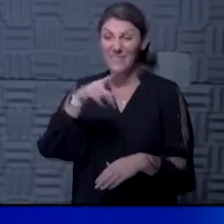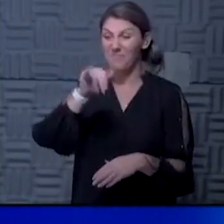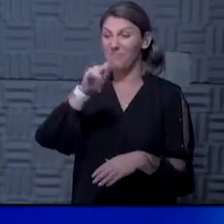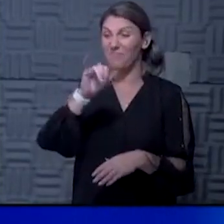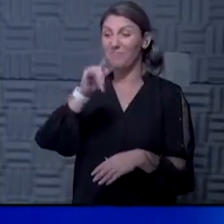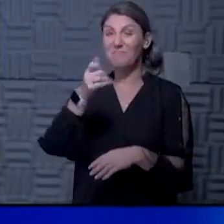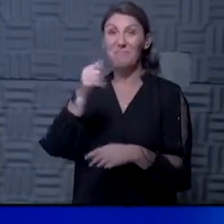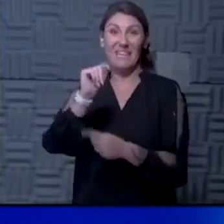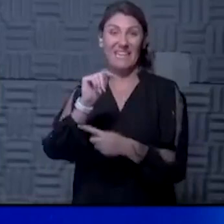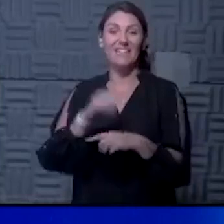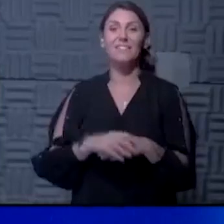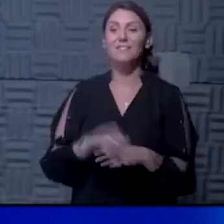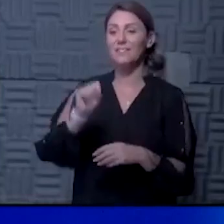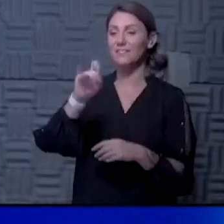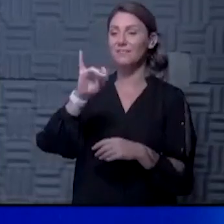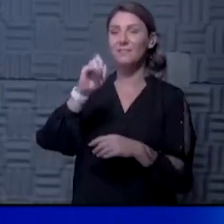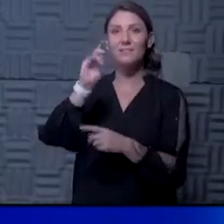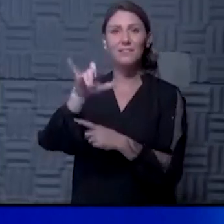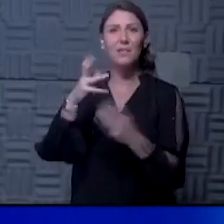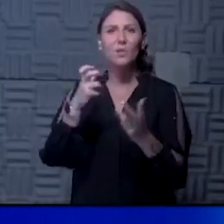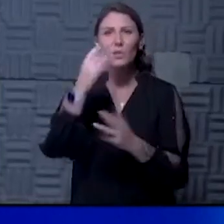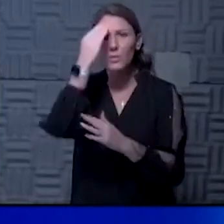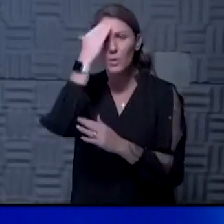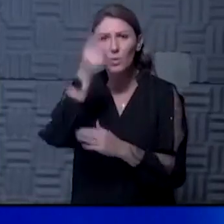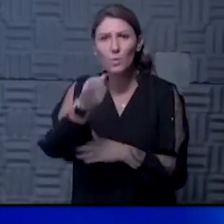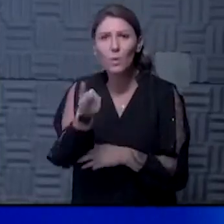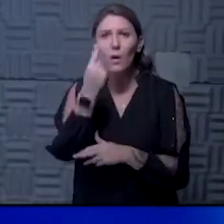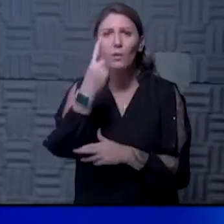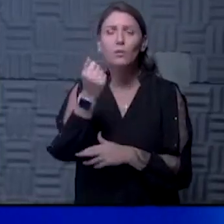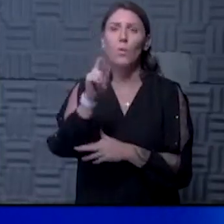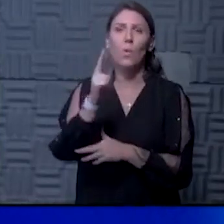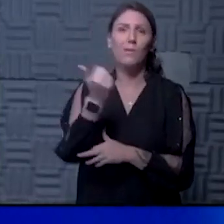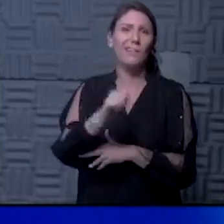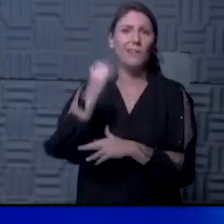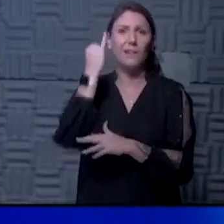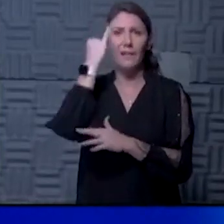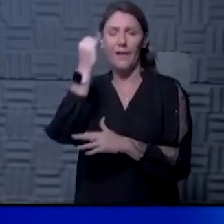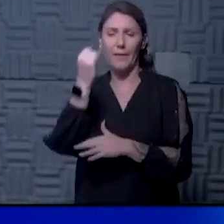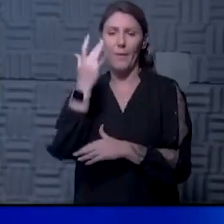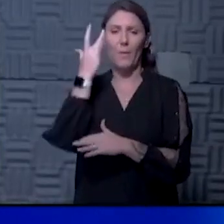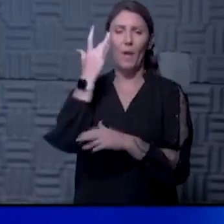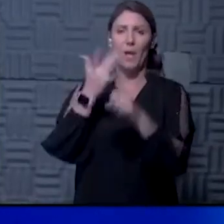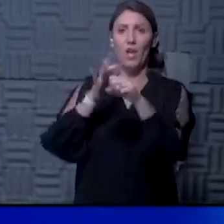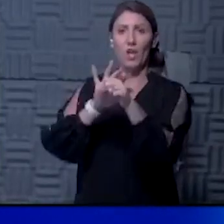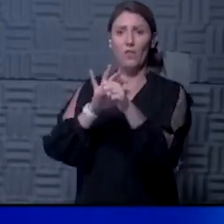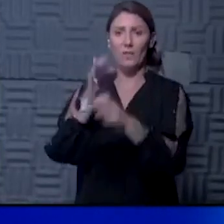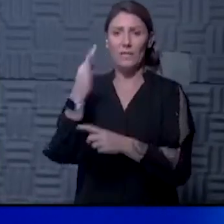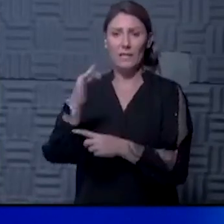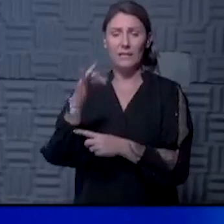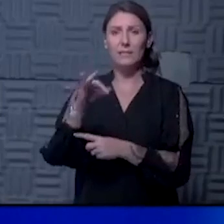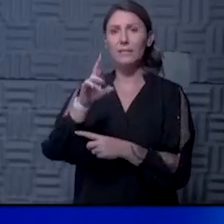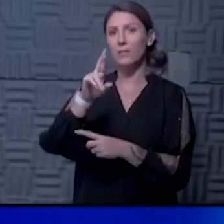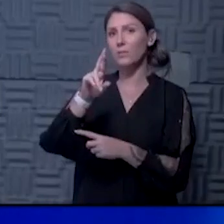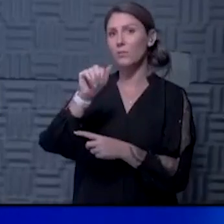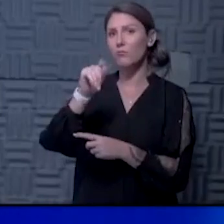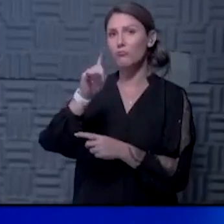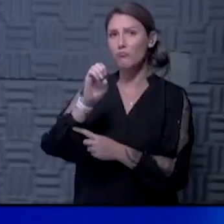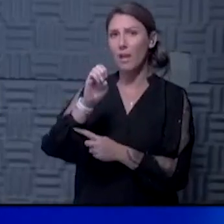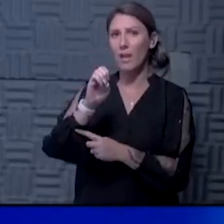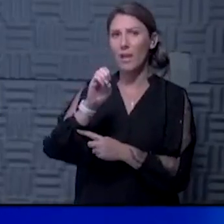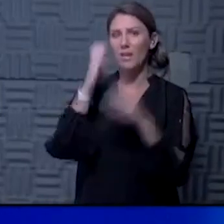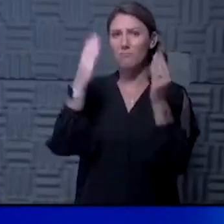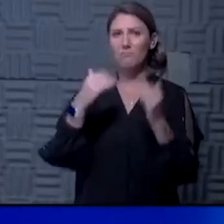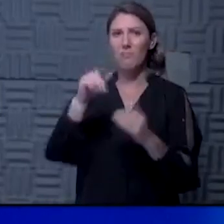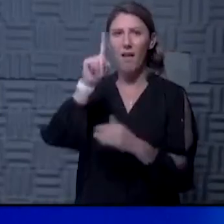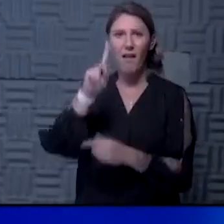Peanut. Stacy wants to know, do you understand or have any idea why the COVID-19 rate dropped almost half in